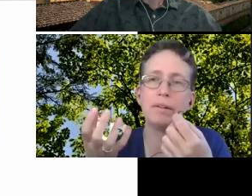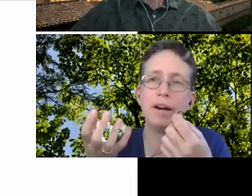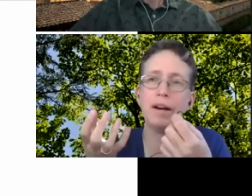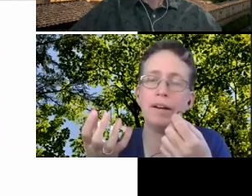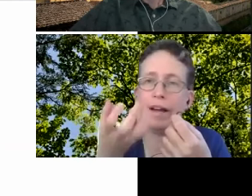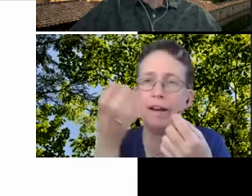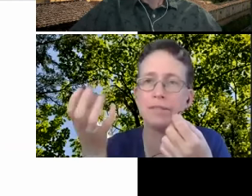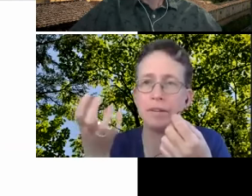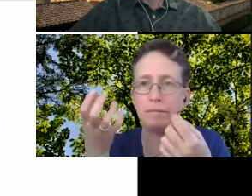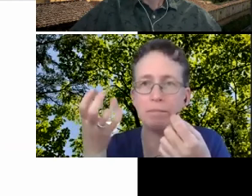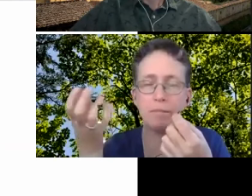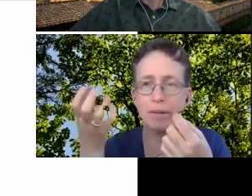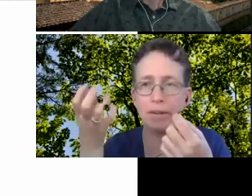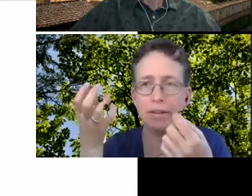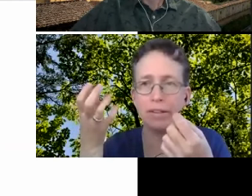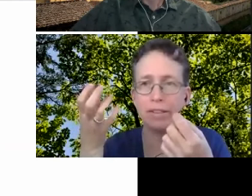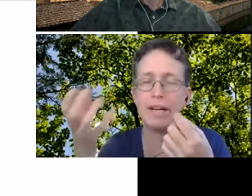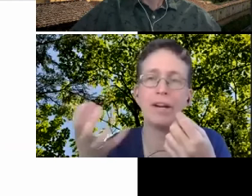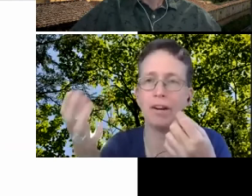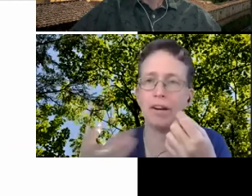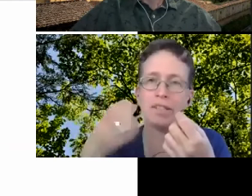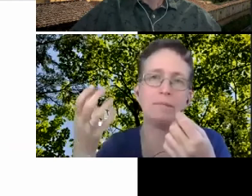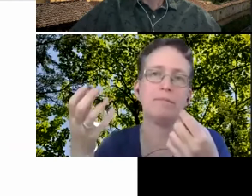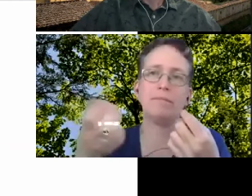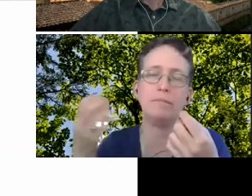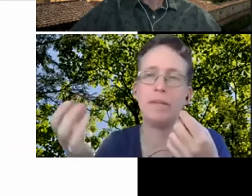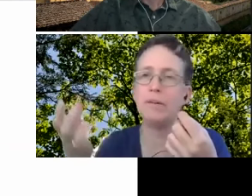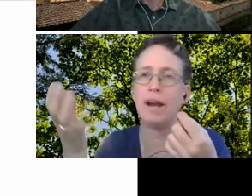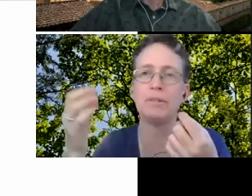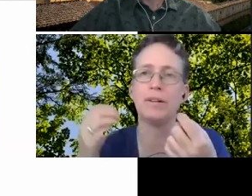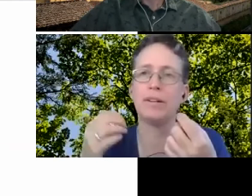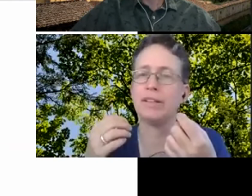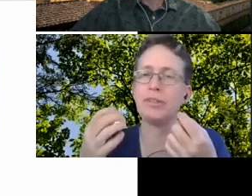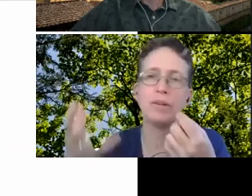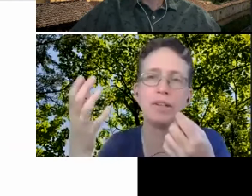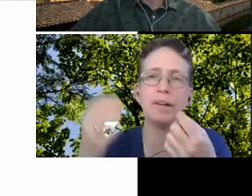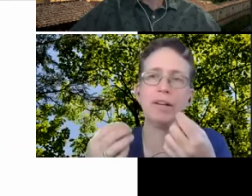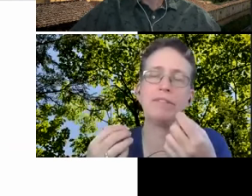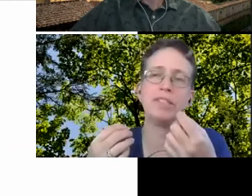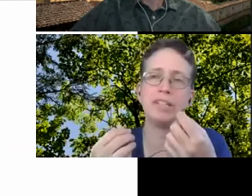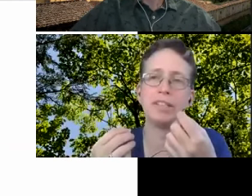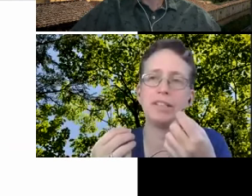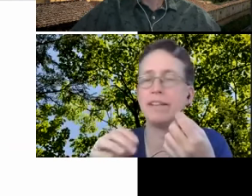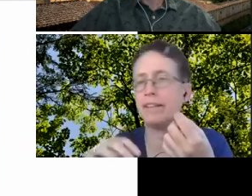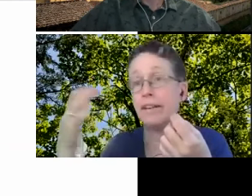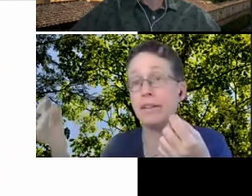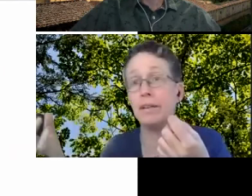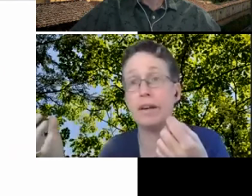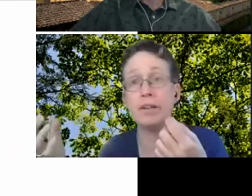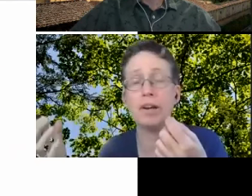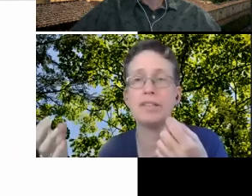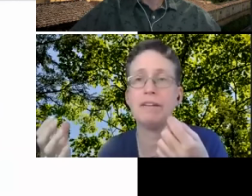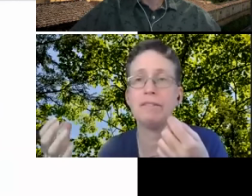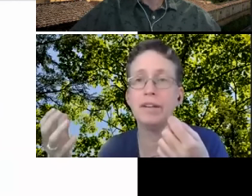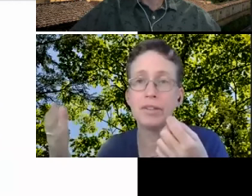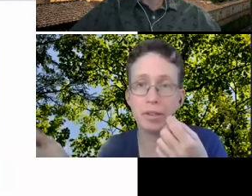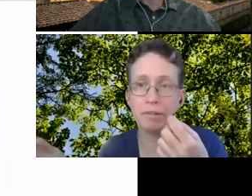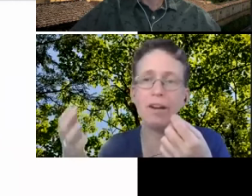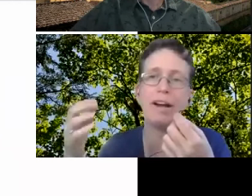people have sort of xeric yards, like pea gravel and drought tolerant vegetation and things like that. And other yards